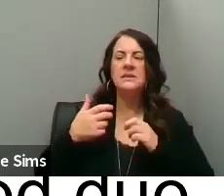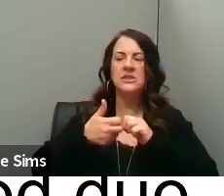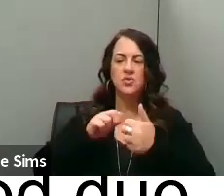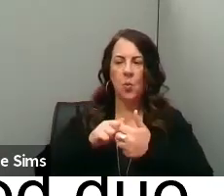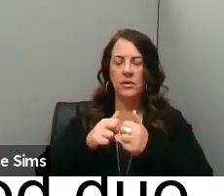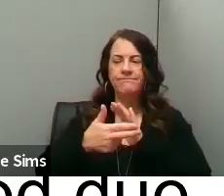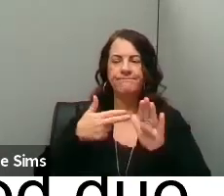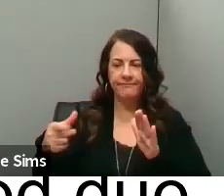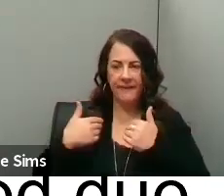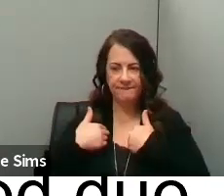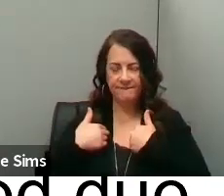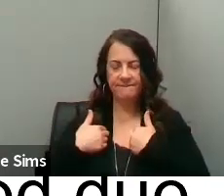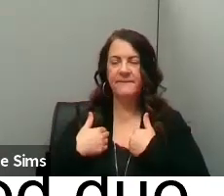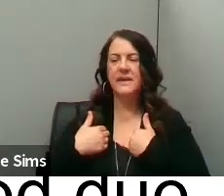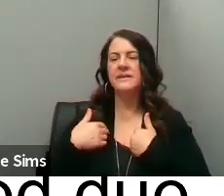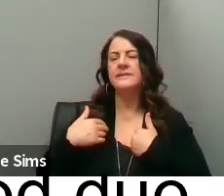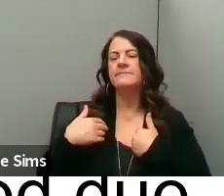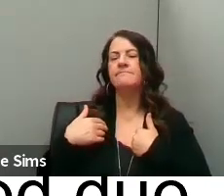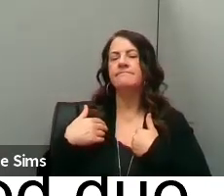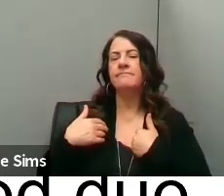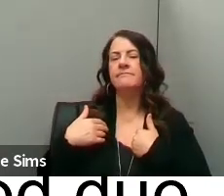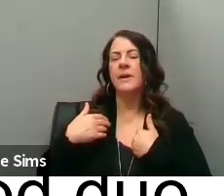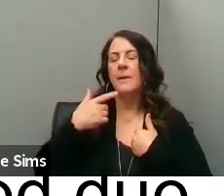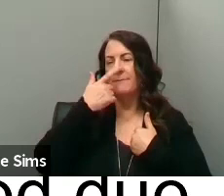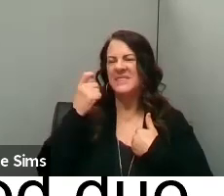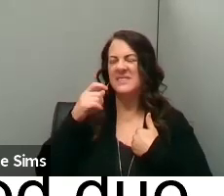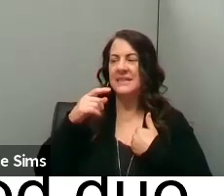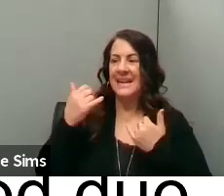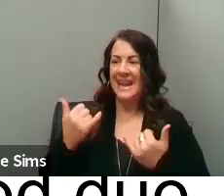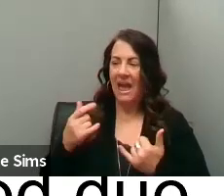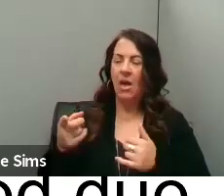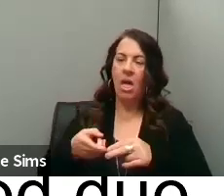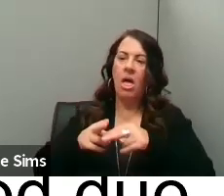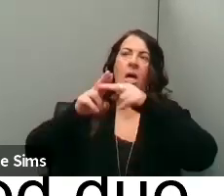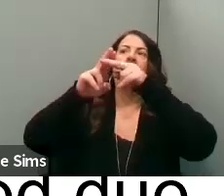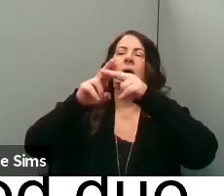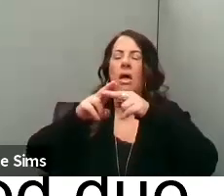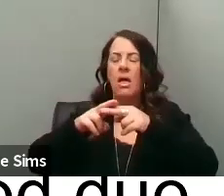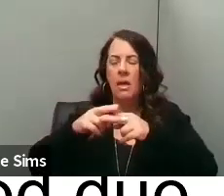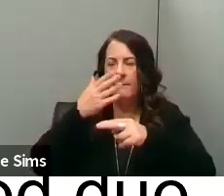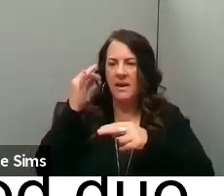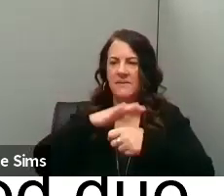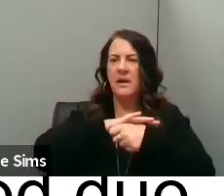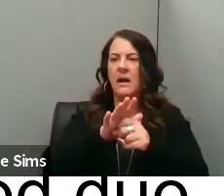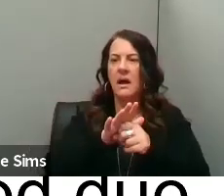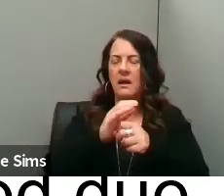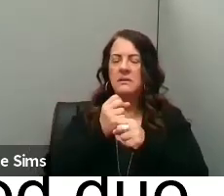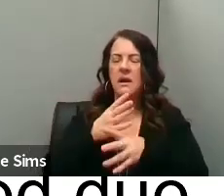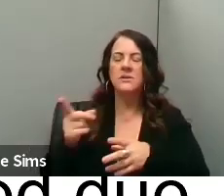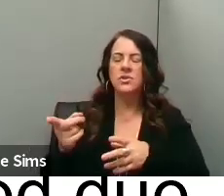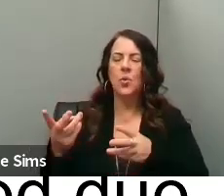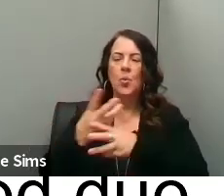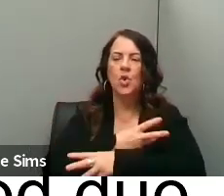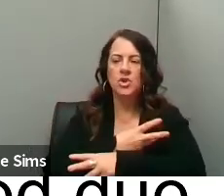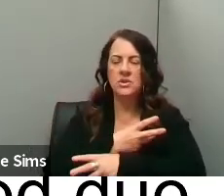tells her supervisor that due to her disability, she can only work 1 day per week as a reasonable accommodation,